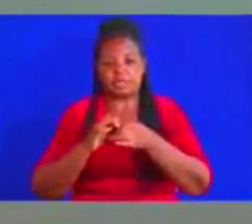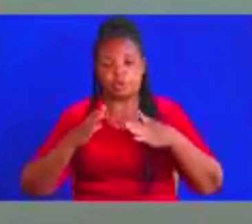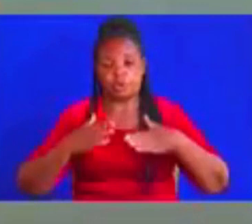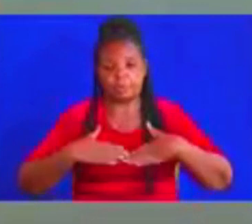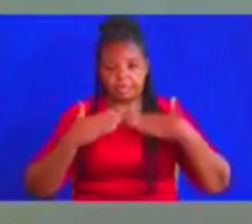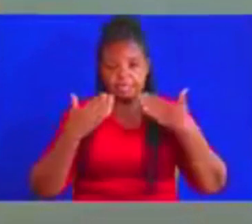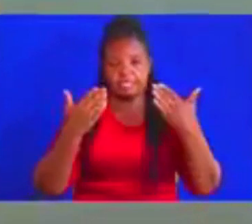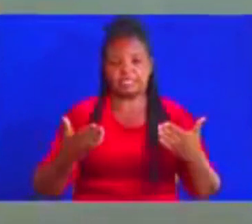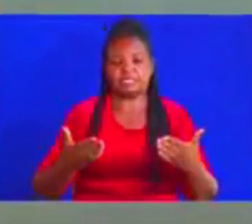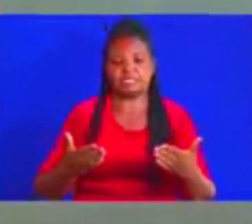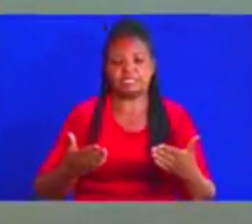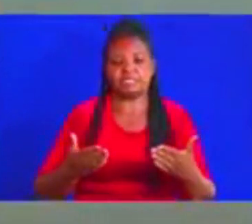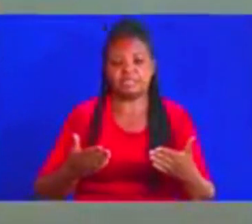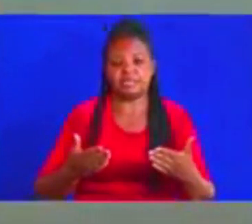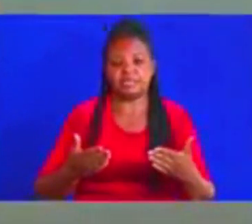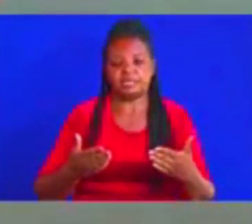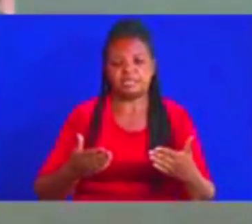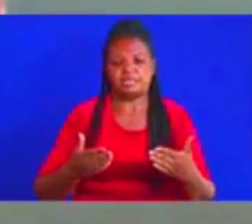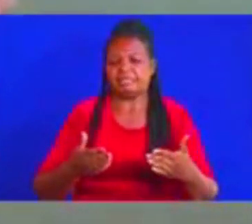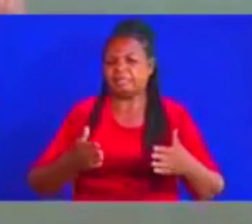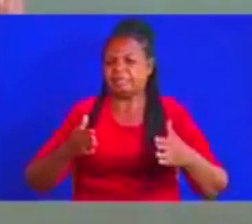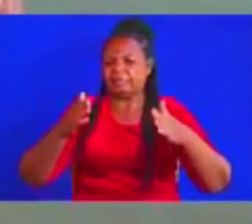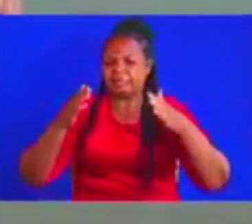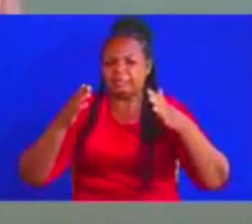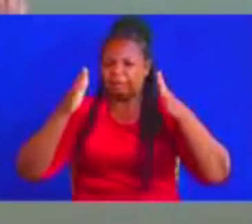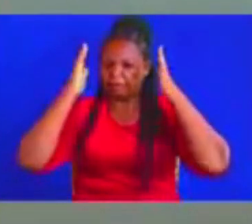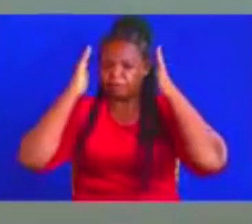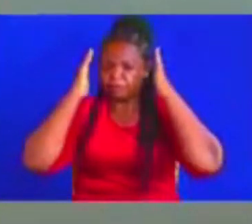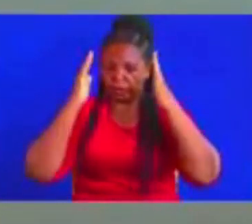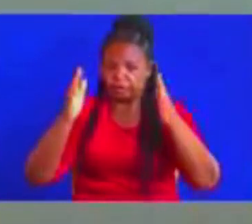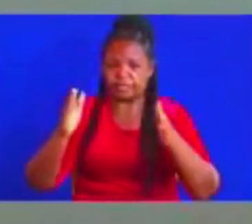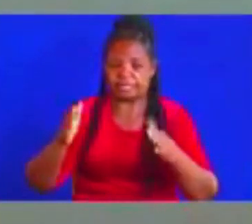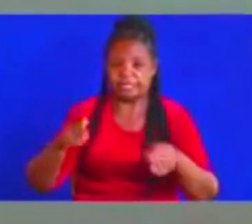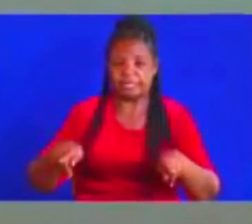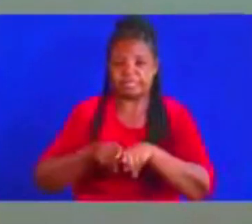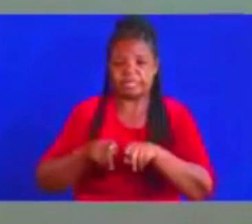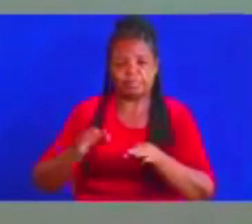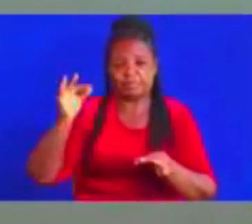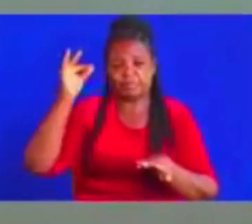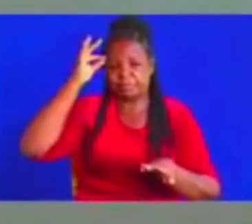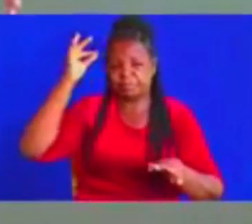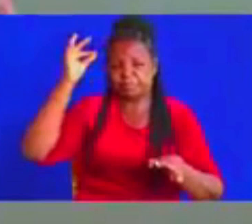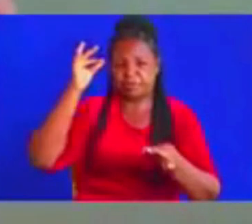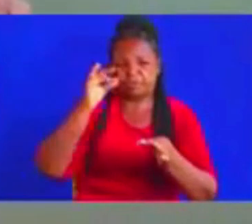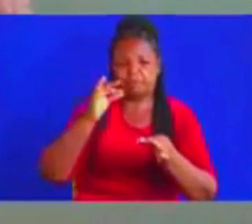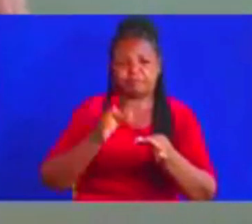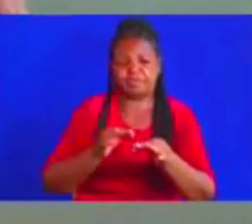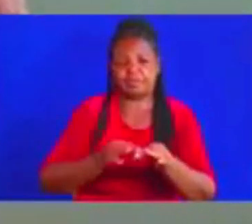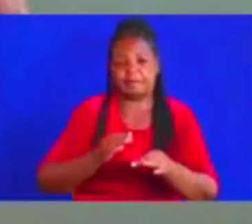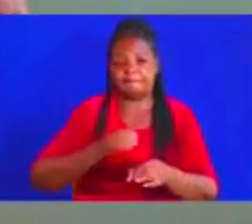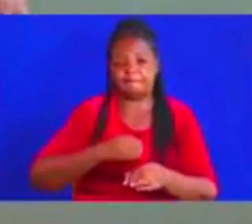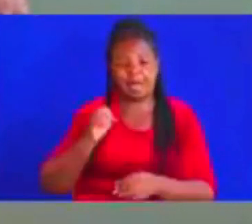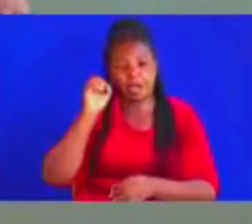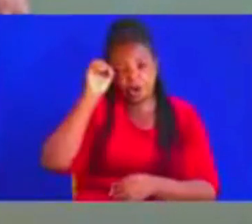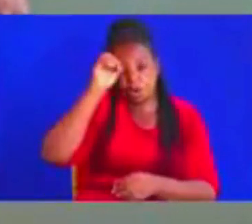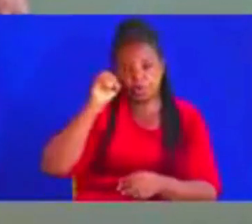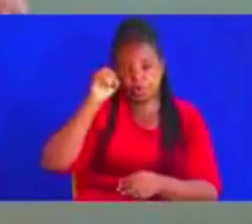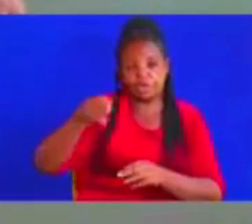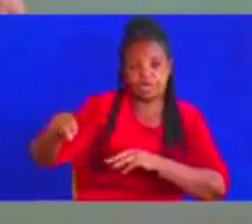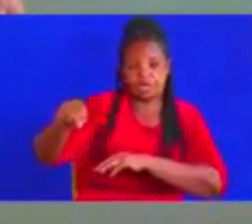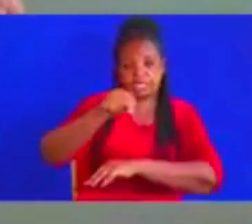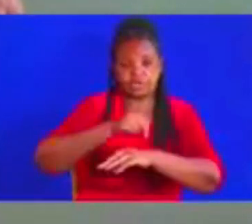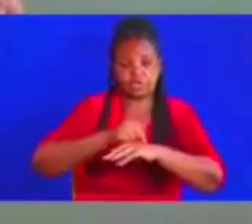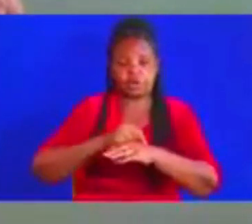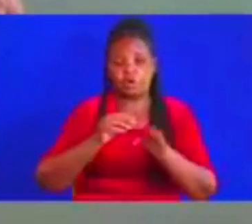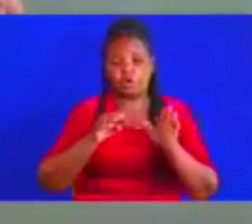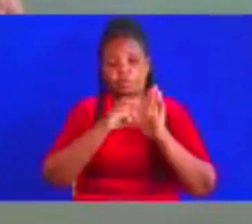for the determination and the faith to put up such, in my opinion, a national program. This